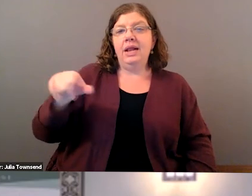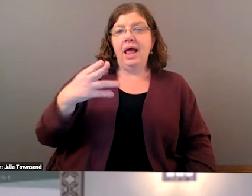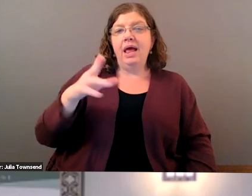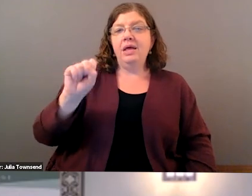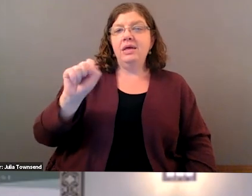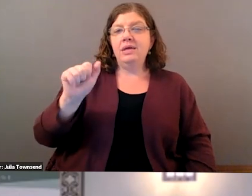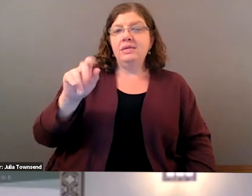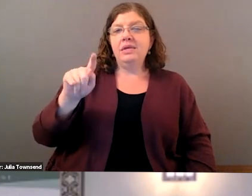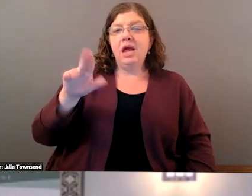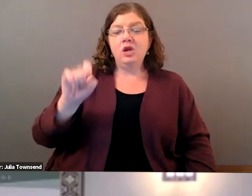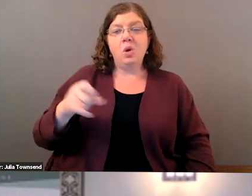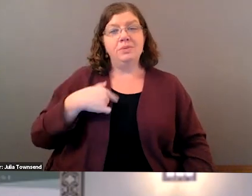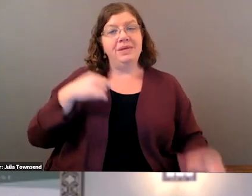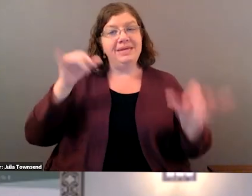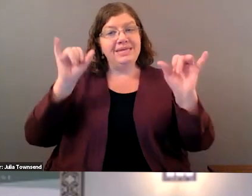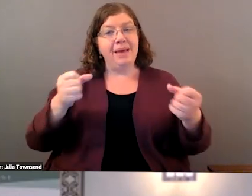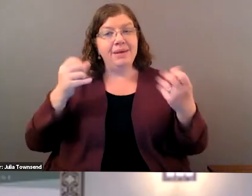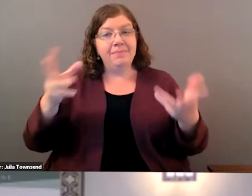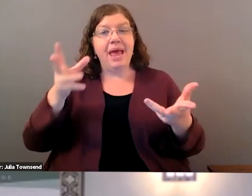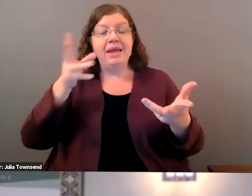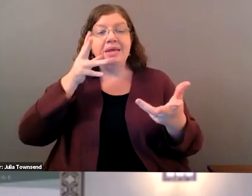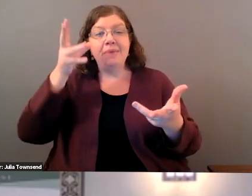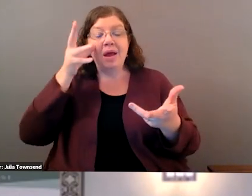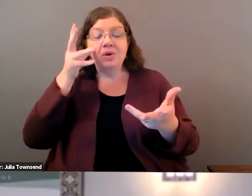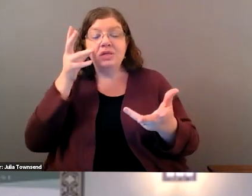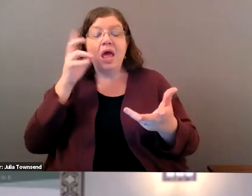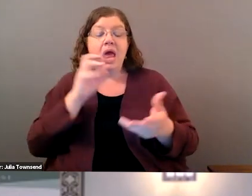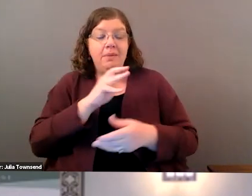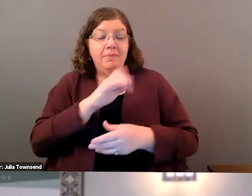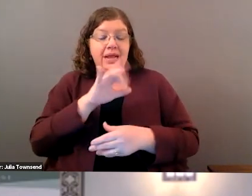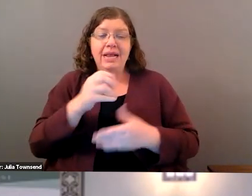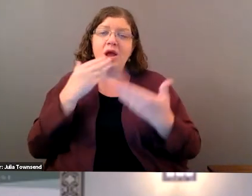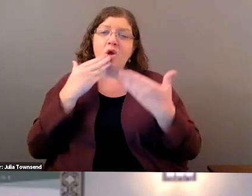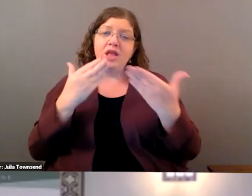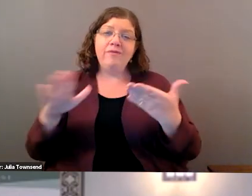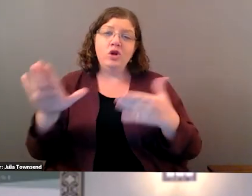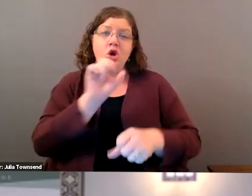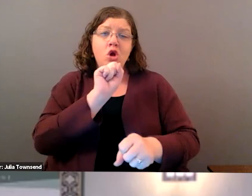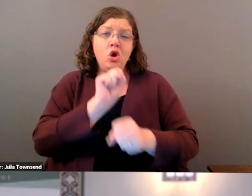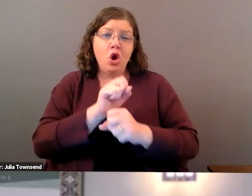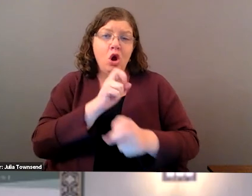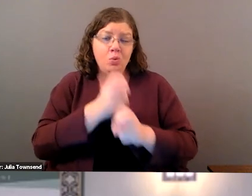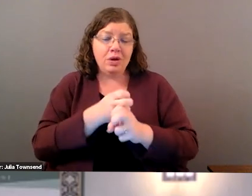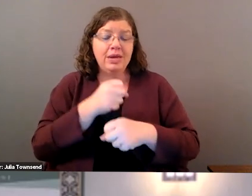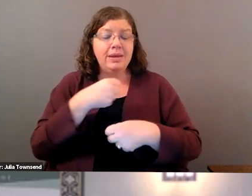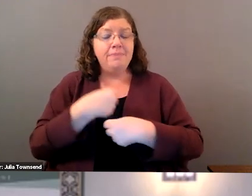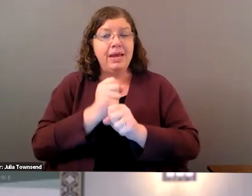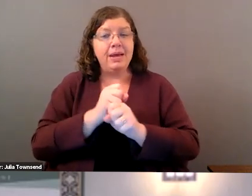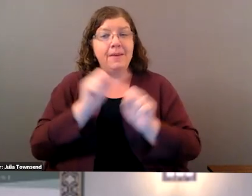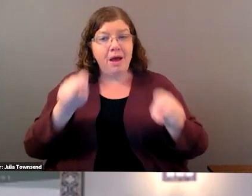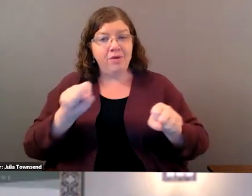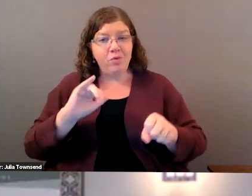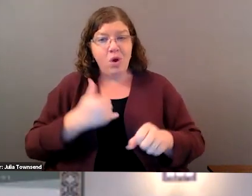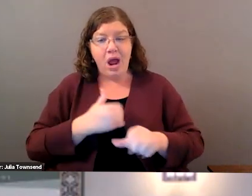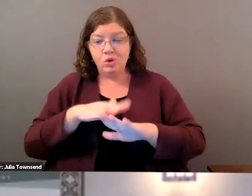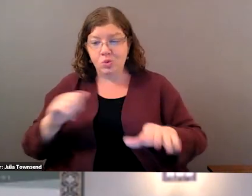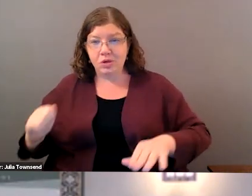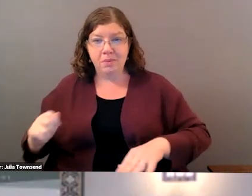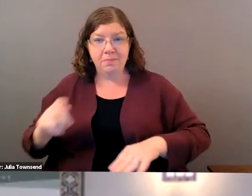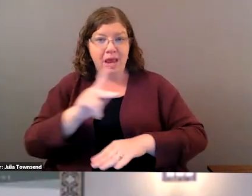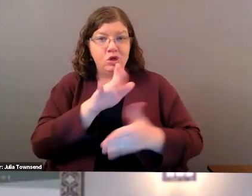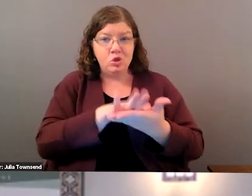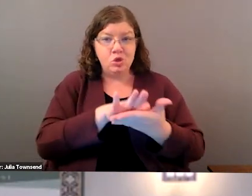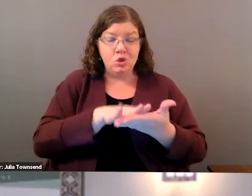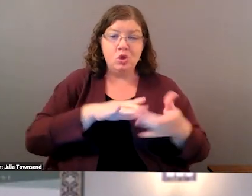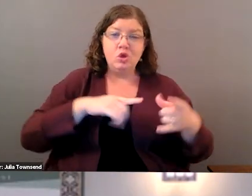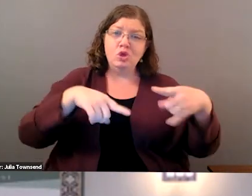many parents here at McKinley, are very thankful for all your hard work in making it possible for our children to return to school during these trying